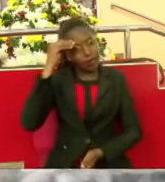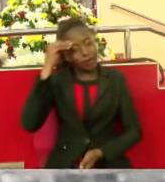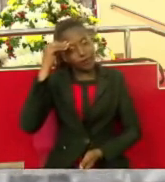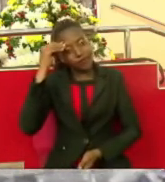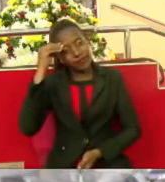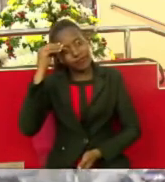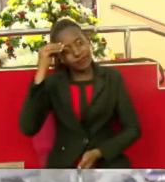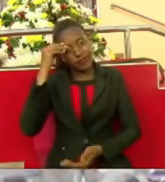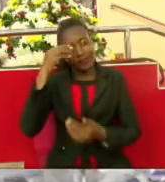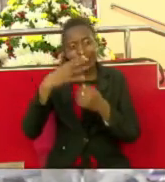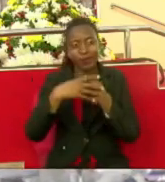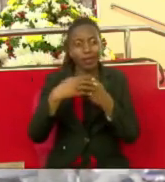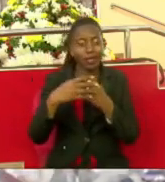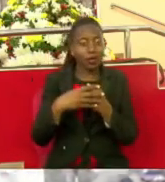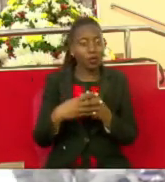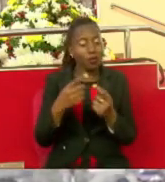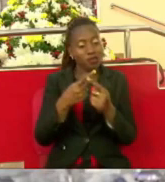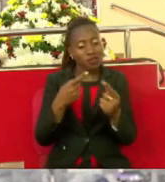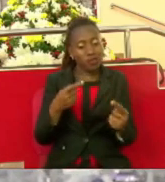they learn from seeing and doing.